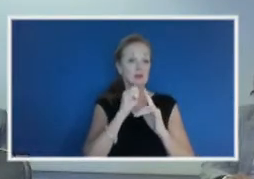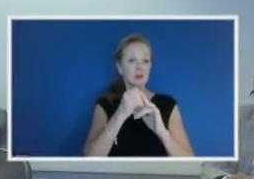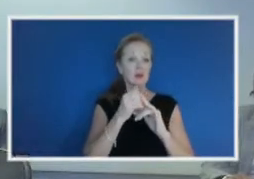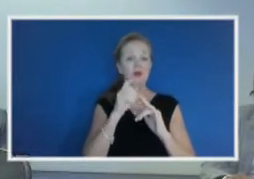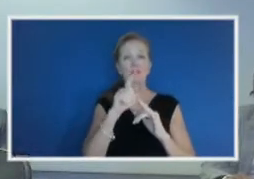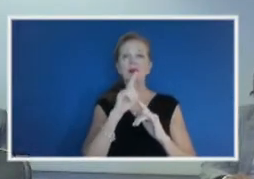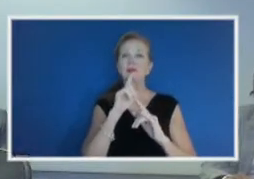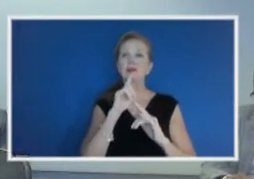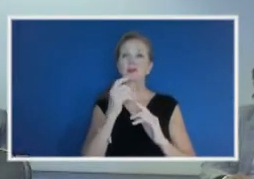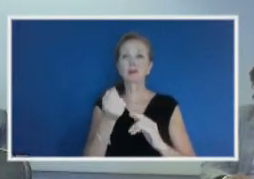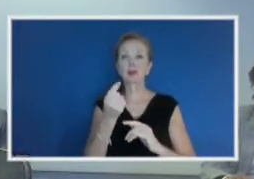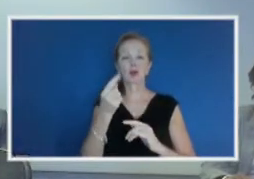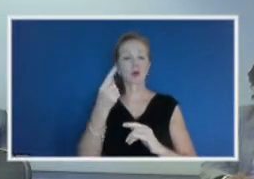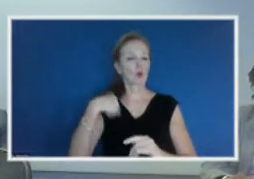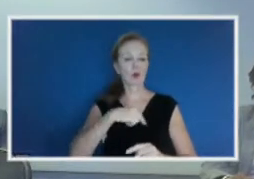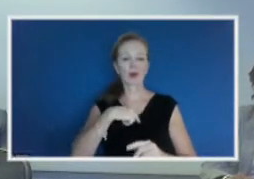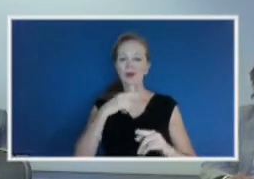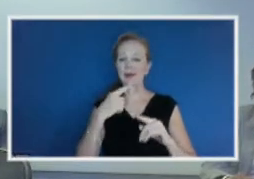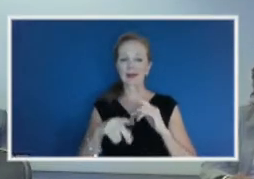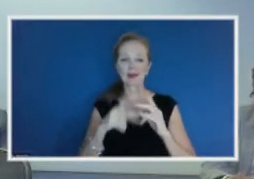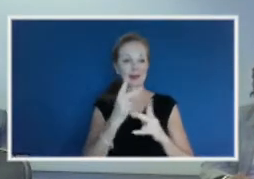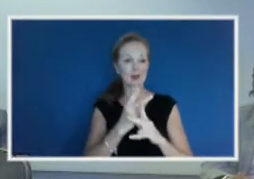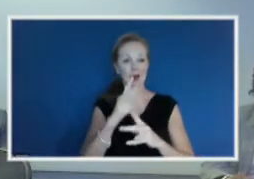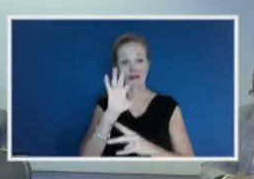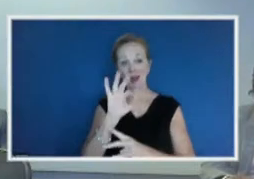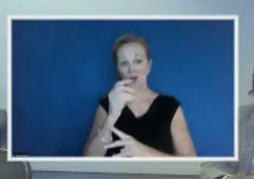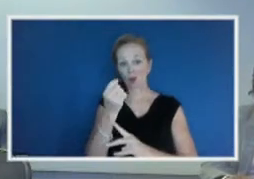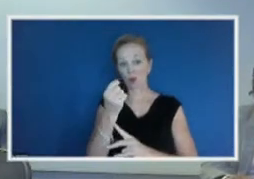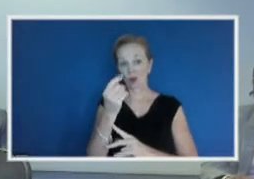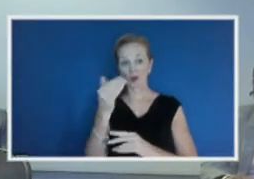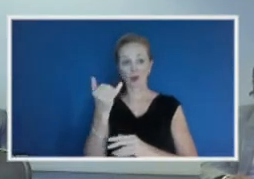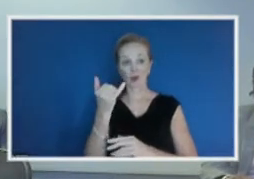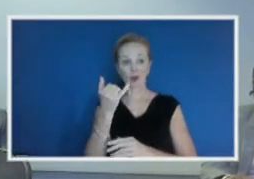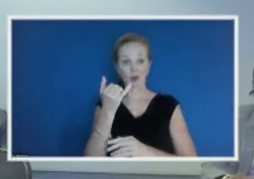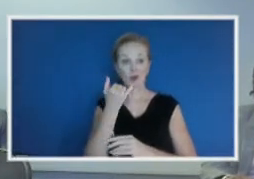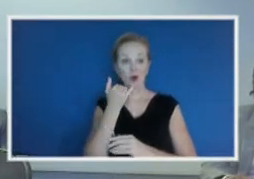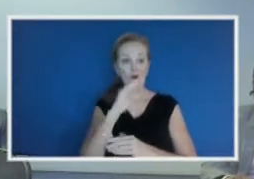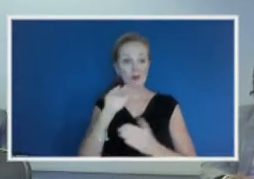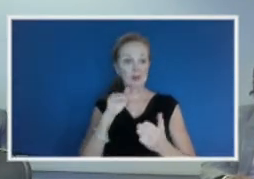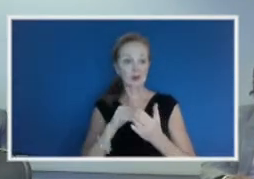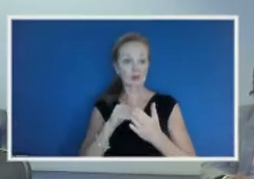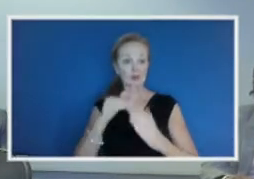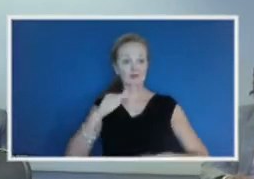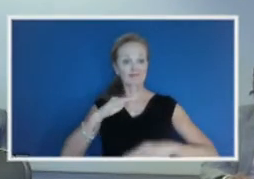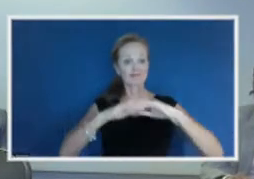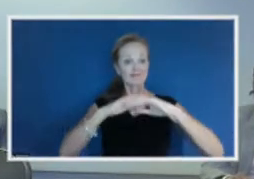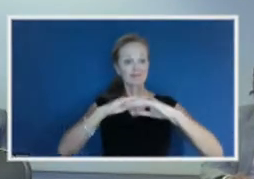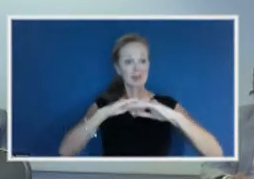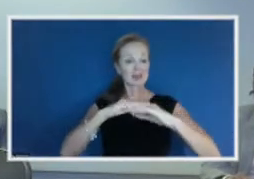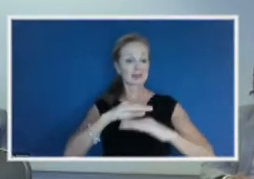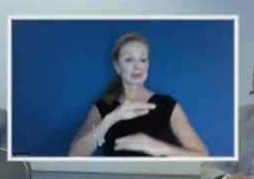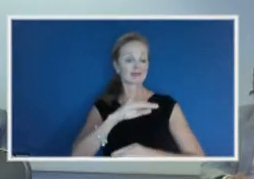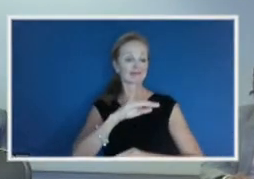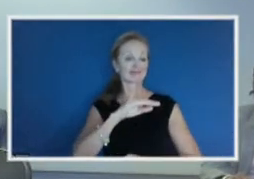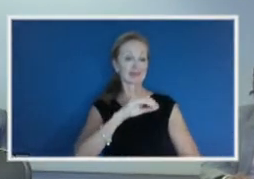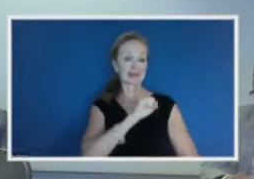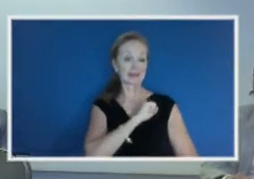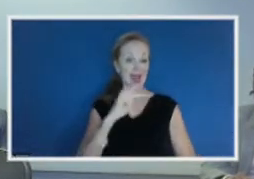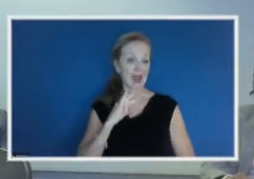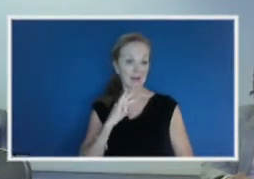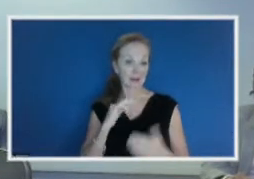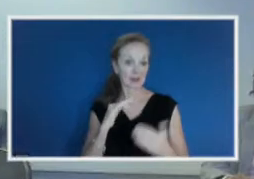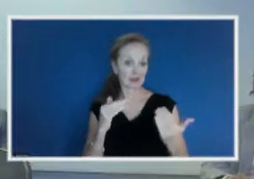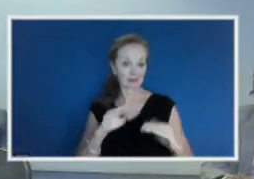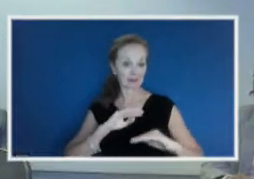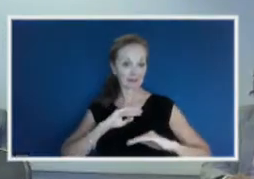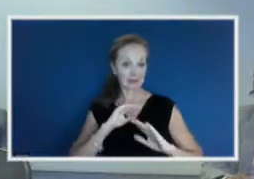is we can't keep our 911 call centers appropriately staffed. You know, this is a fundamental across the board